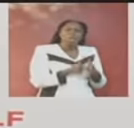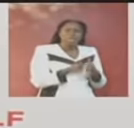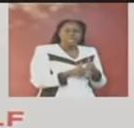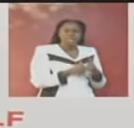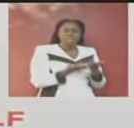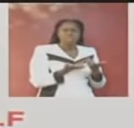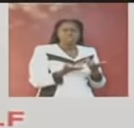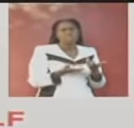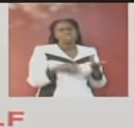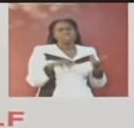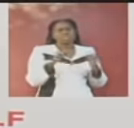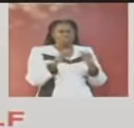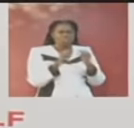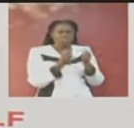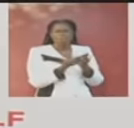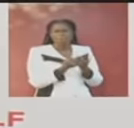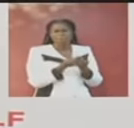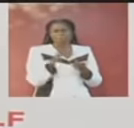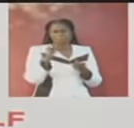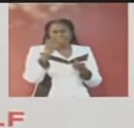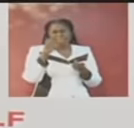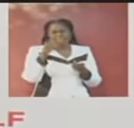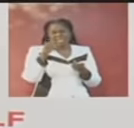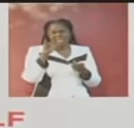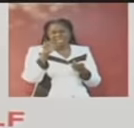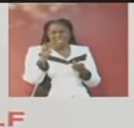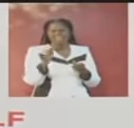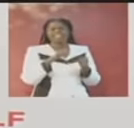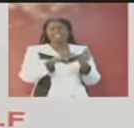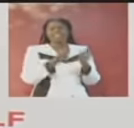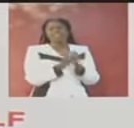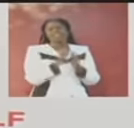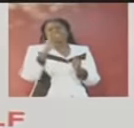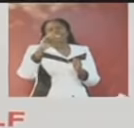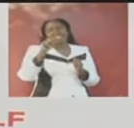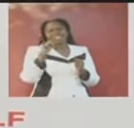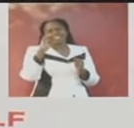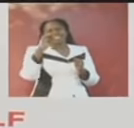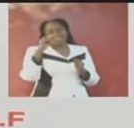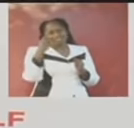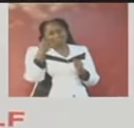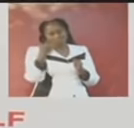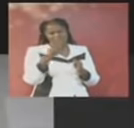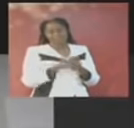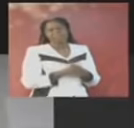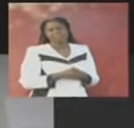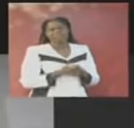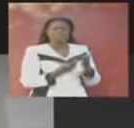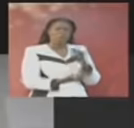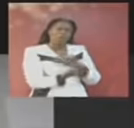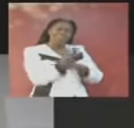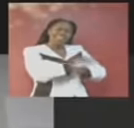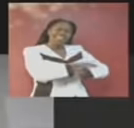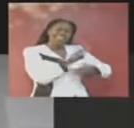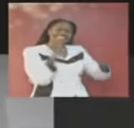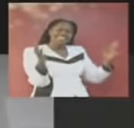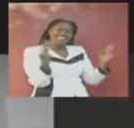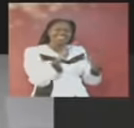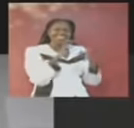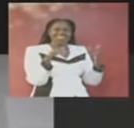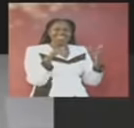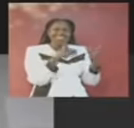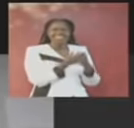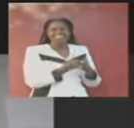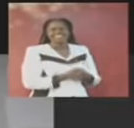point questions. We begin with CNC3, please. Hi, morning everyone. Rashad Khan, Guardian Media